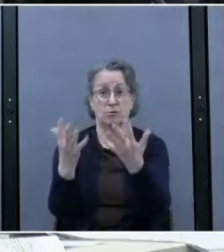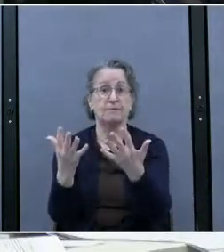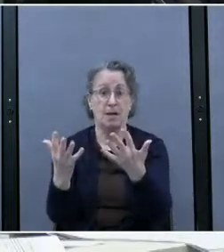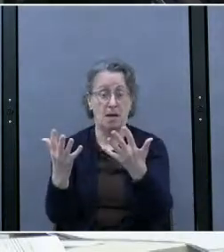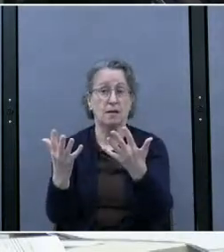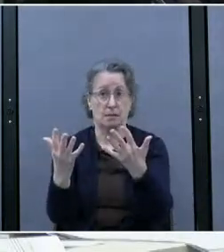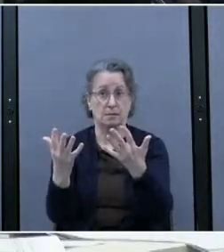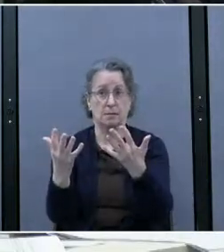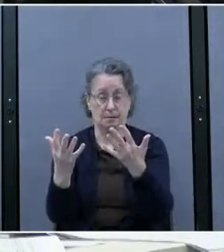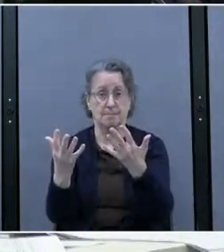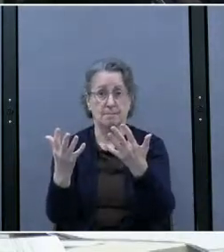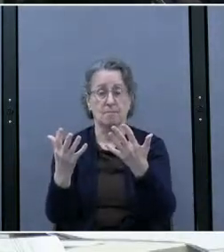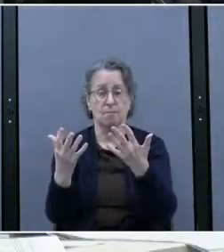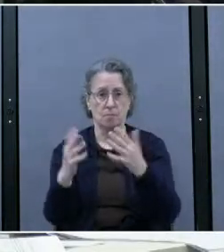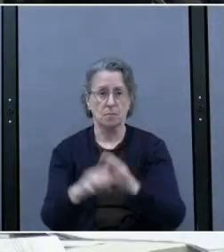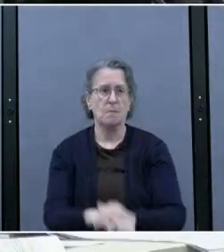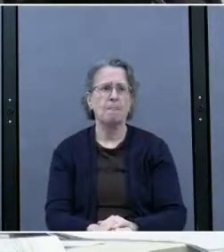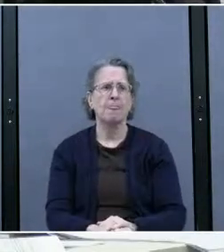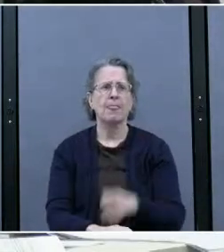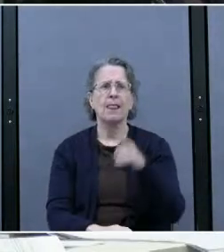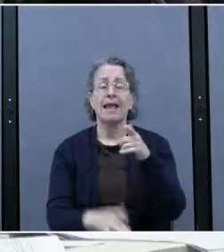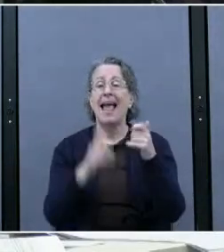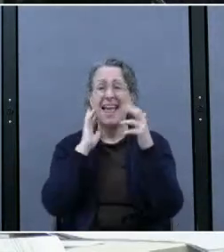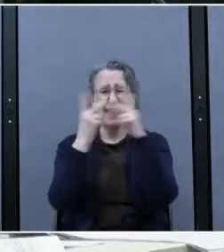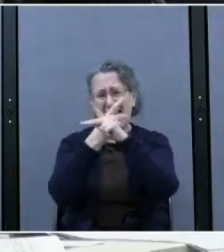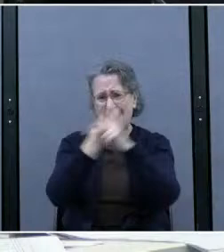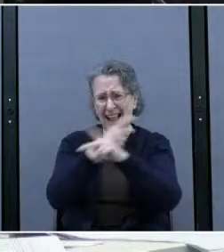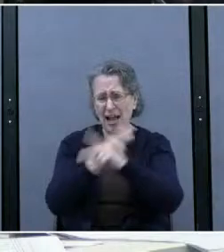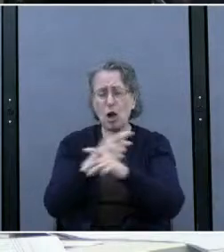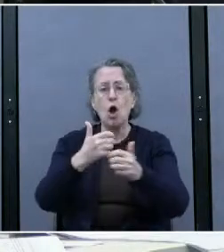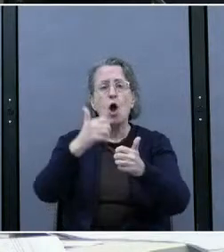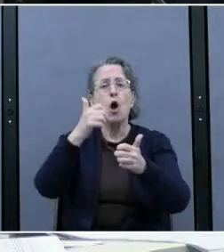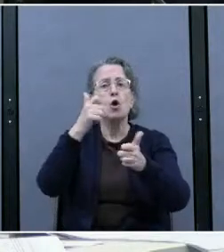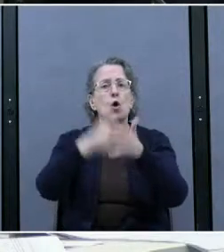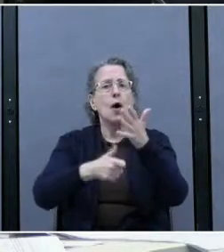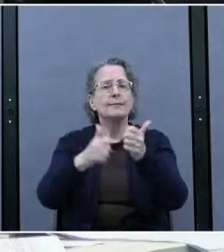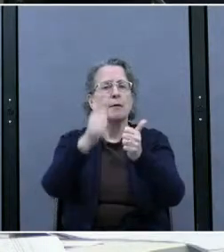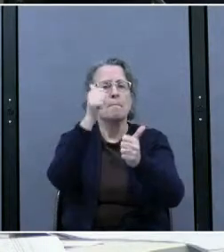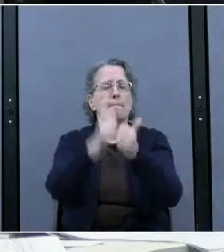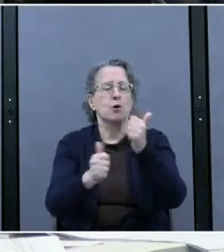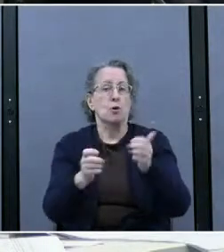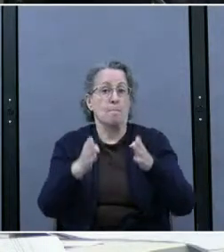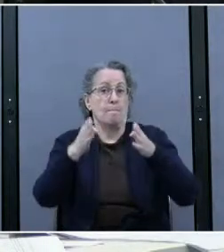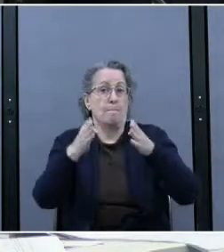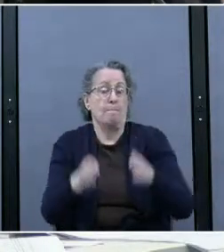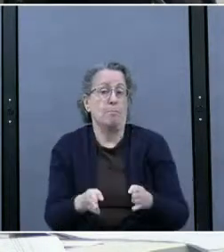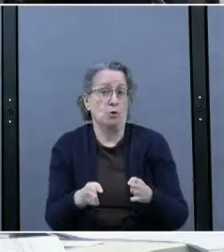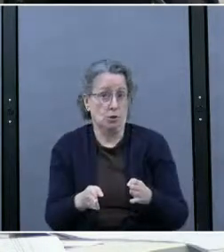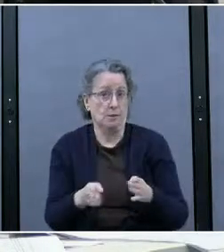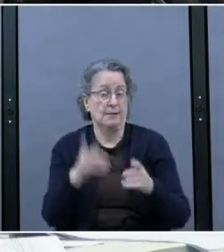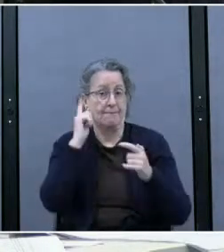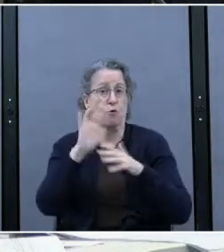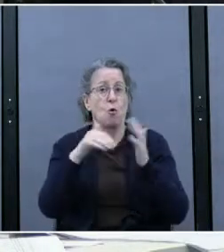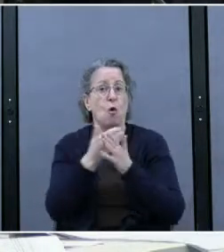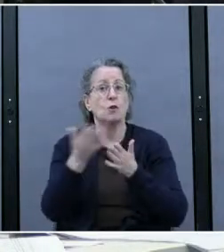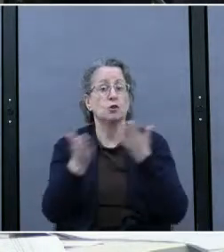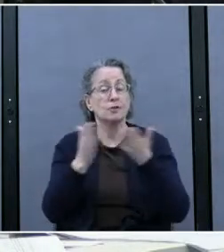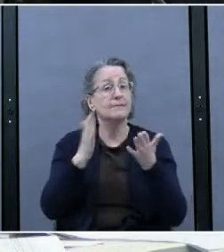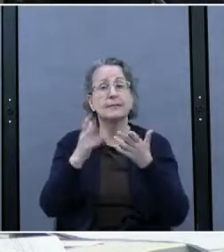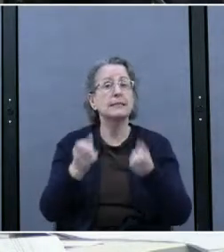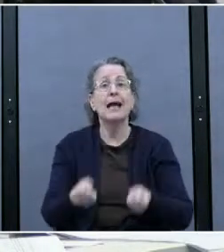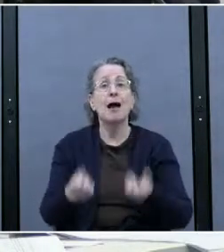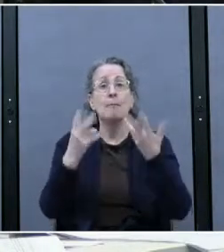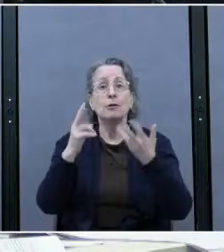the cost per capita to deliver municipal services in Brattleboro is $2,080. That is